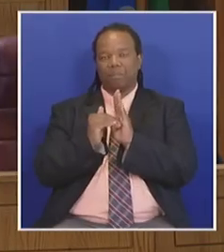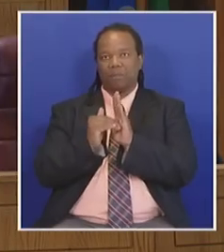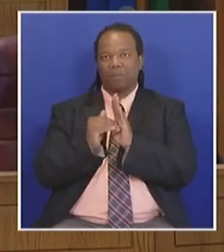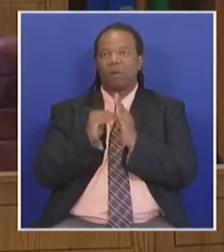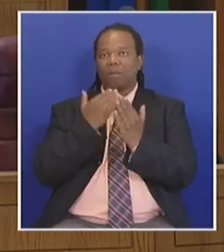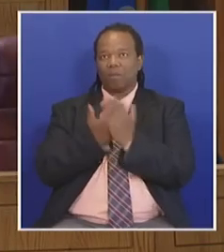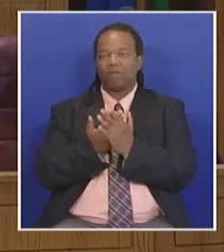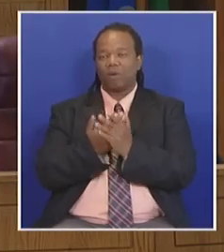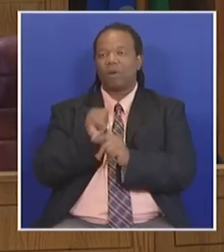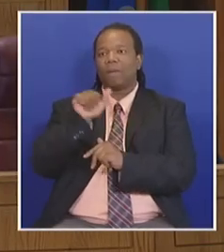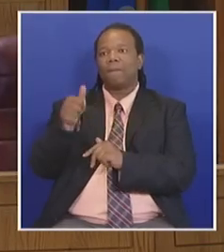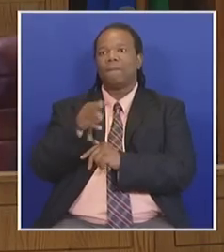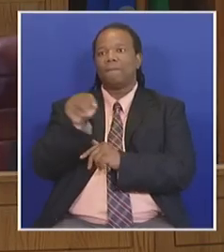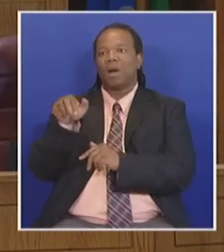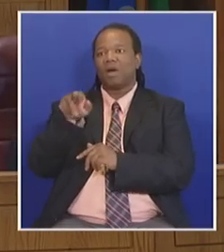Hatton.